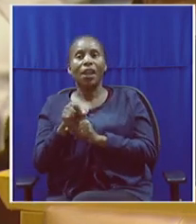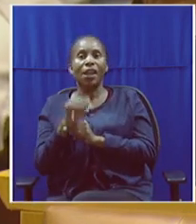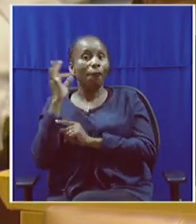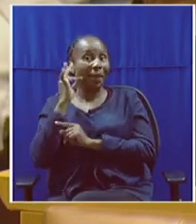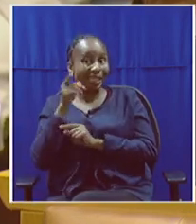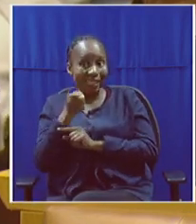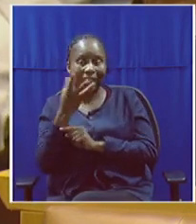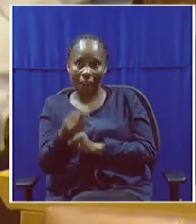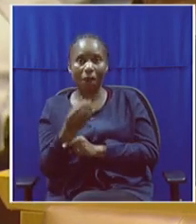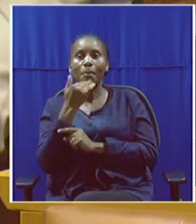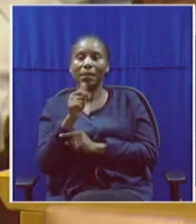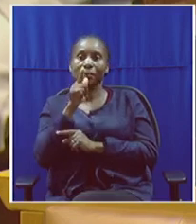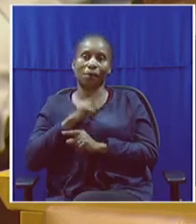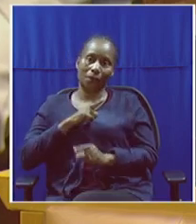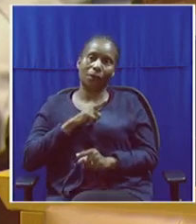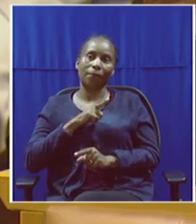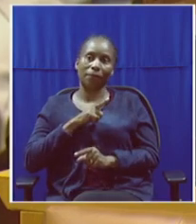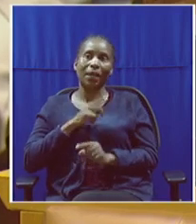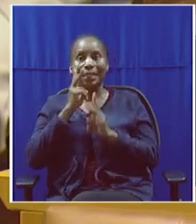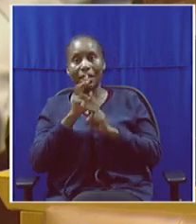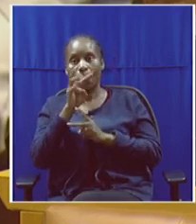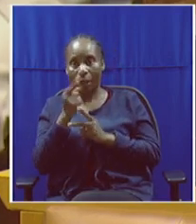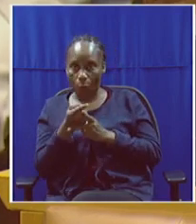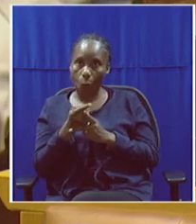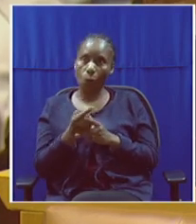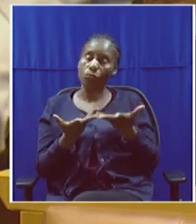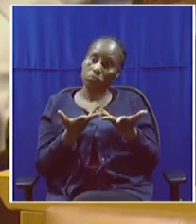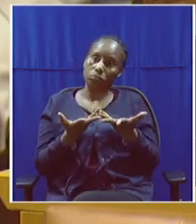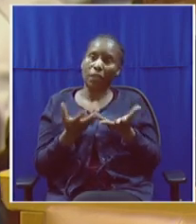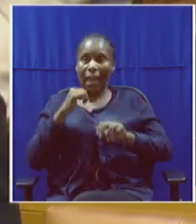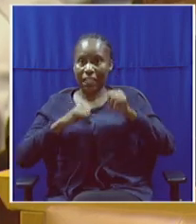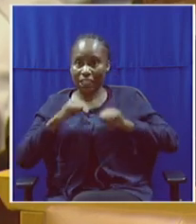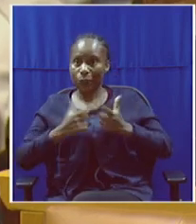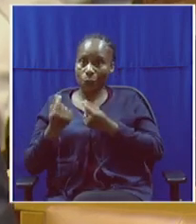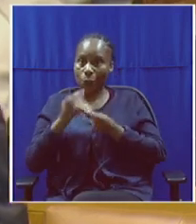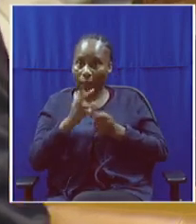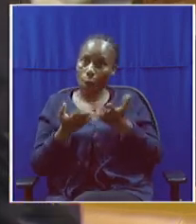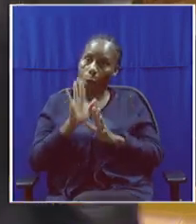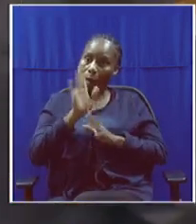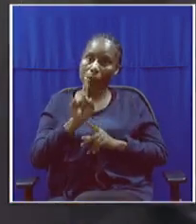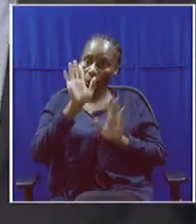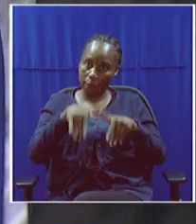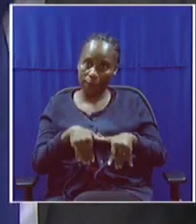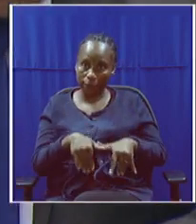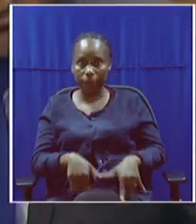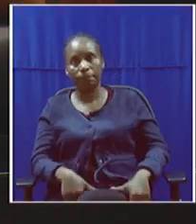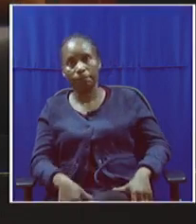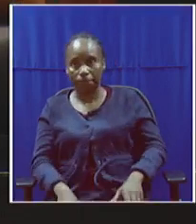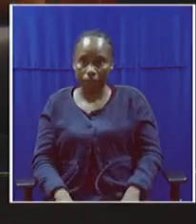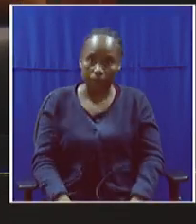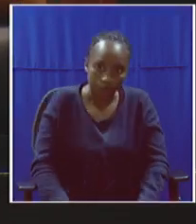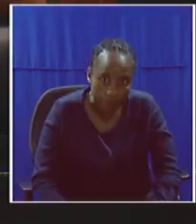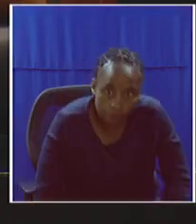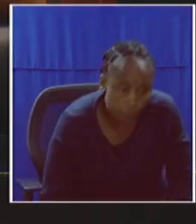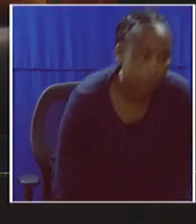please bring it to us and you you see whether we're not going to take action against such I thank you thank